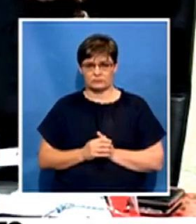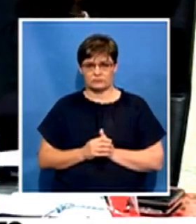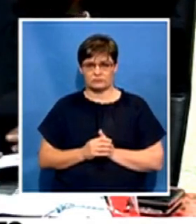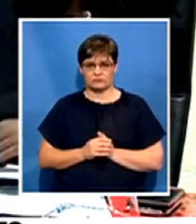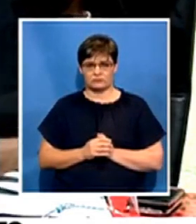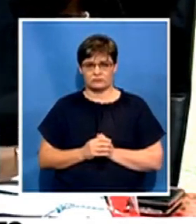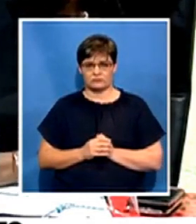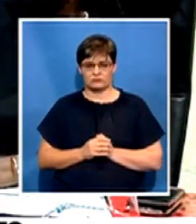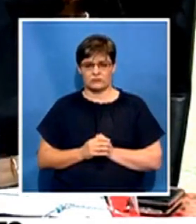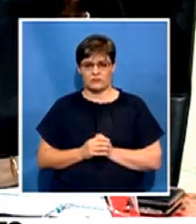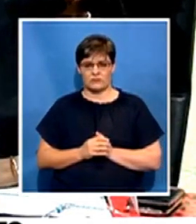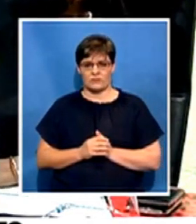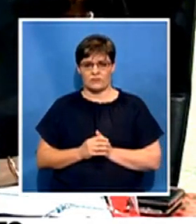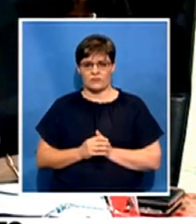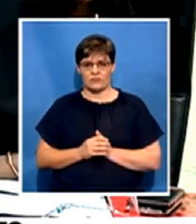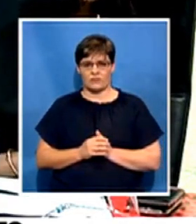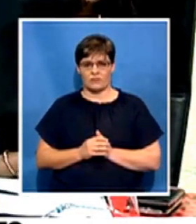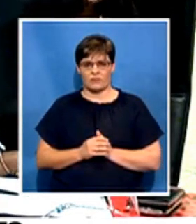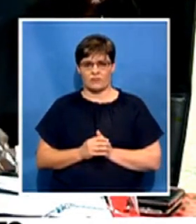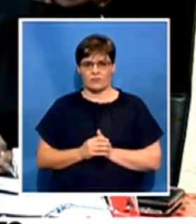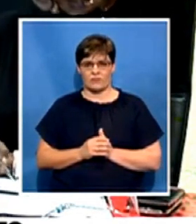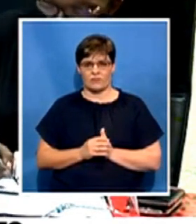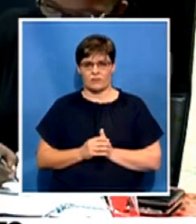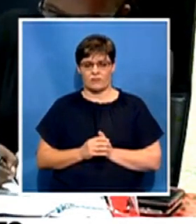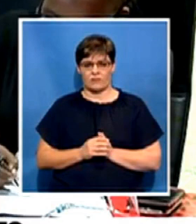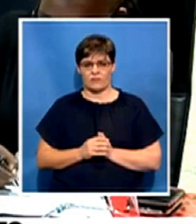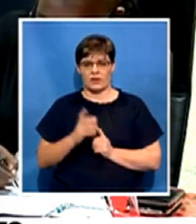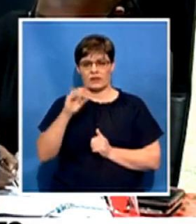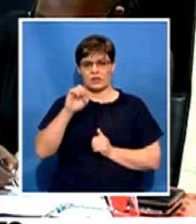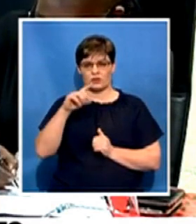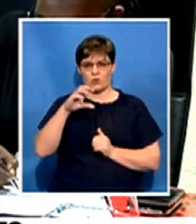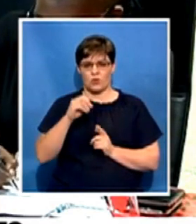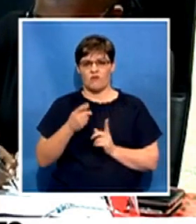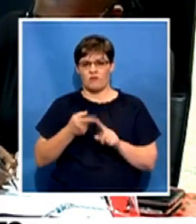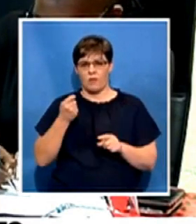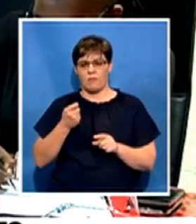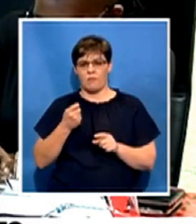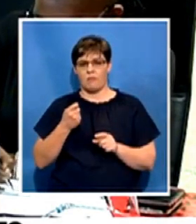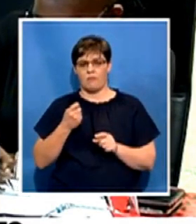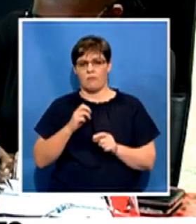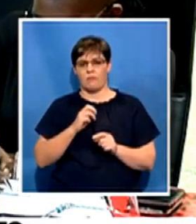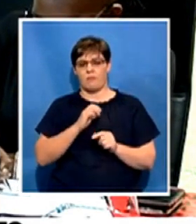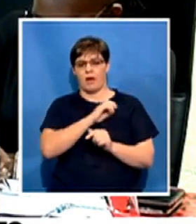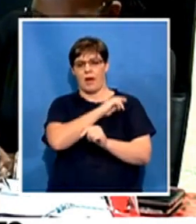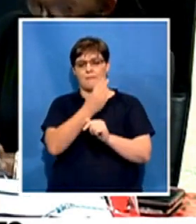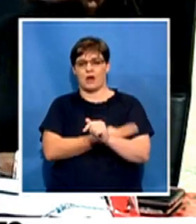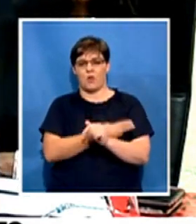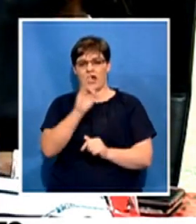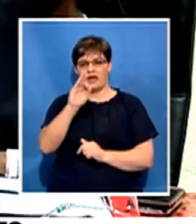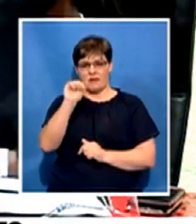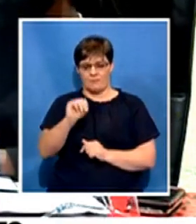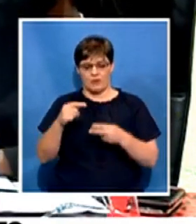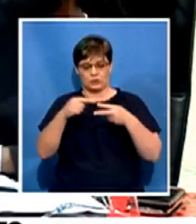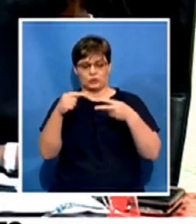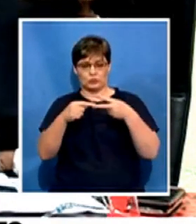Yeah, so it's Ndayedzo from Power FM. Just two questions for me. You mentioned